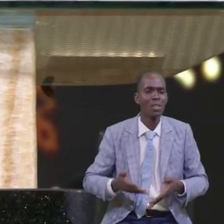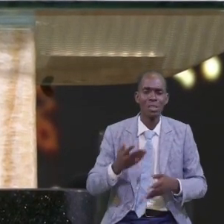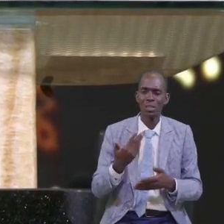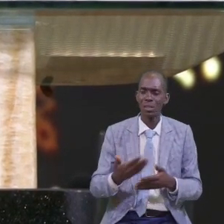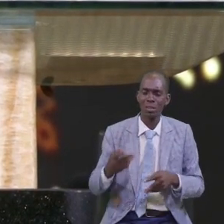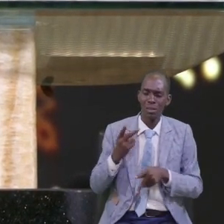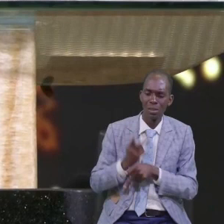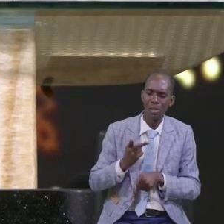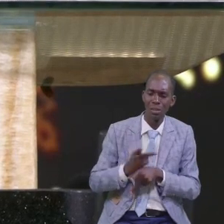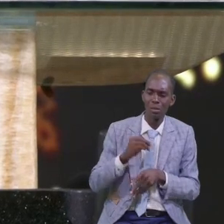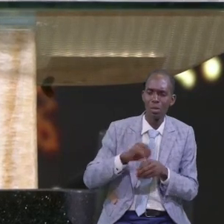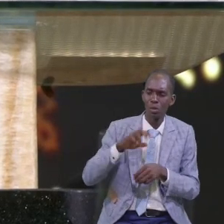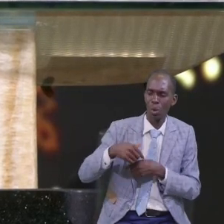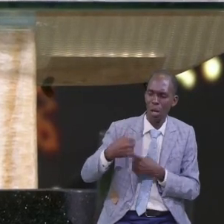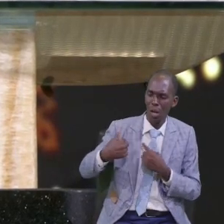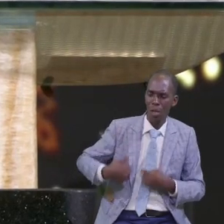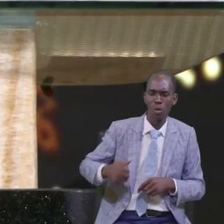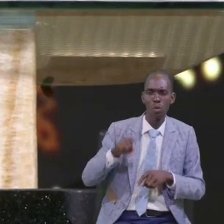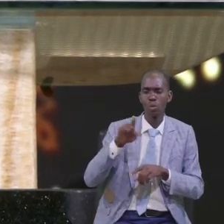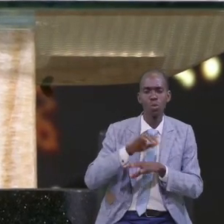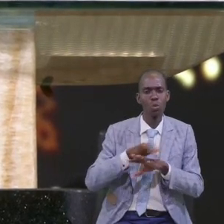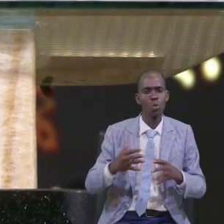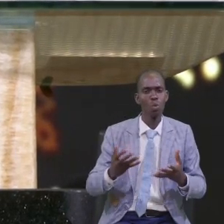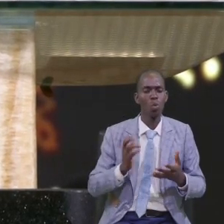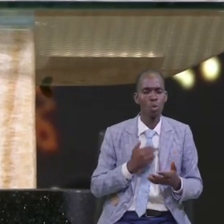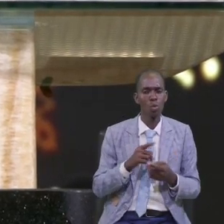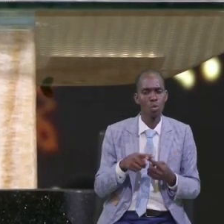you up. You don't want us to come near.